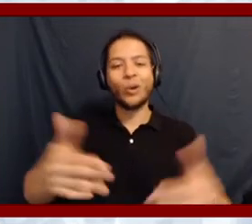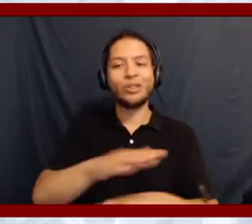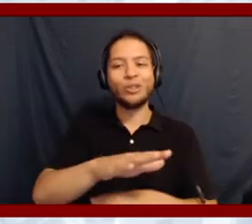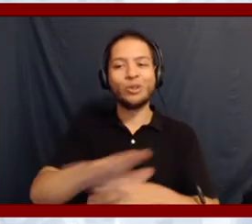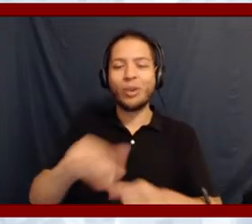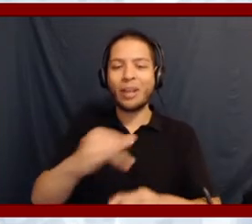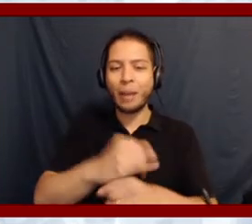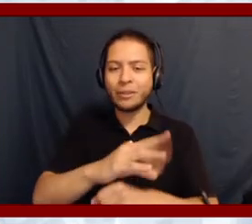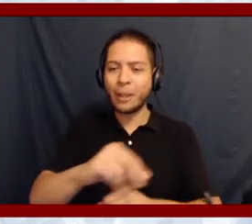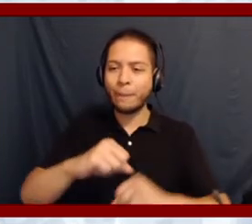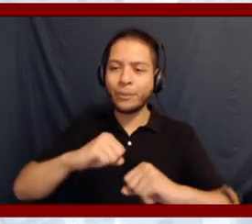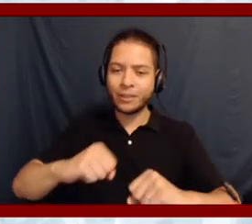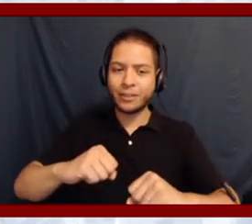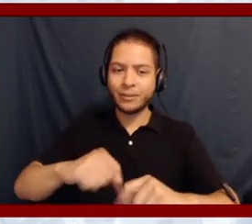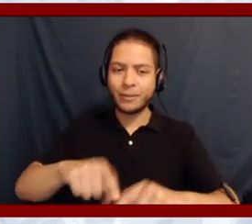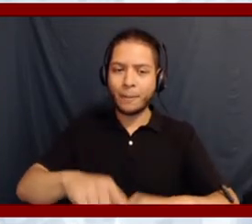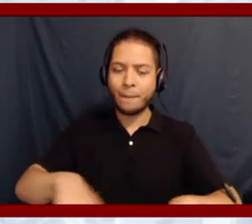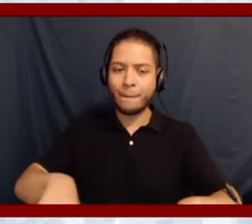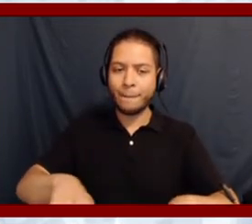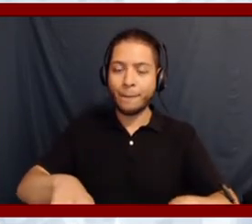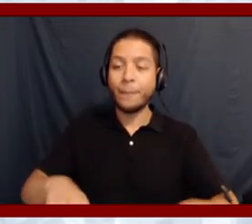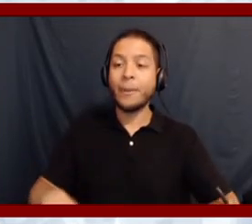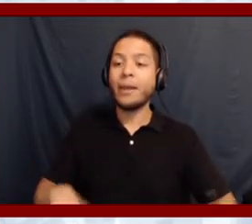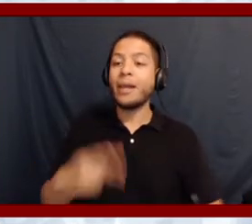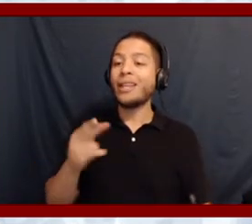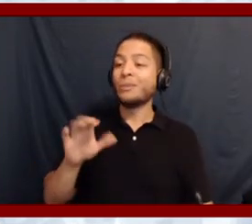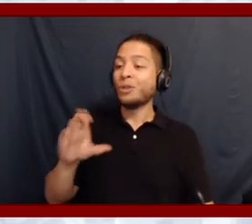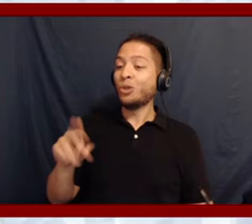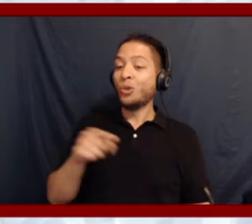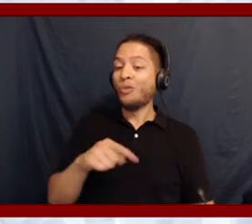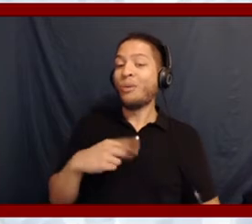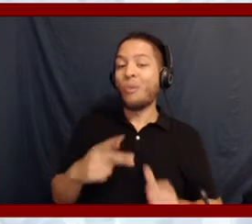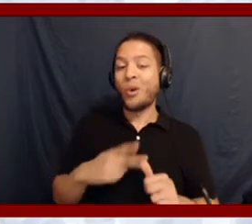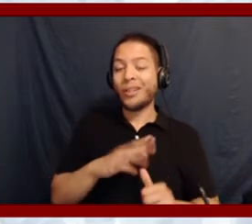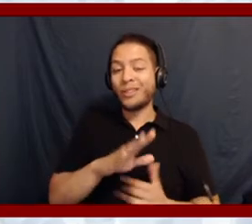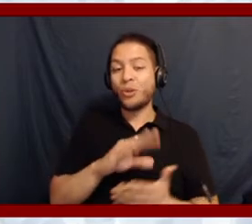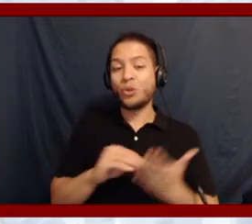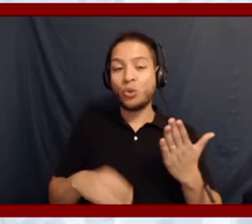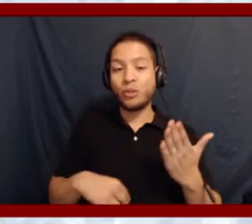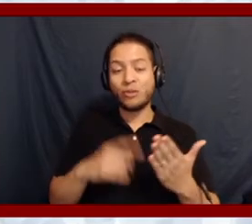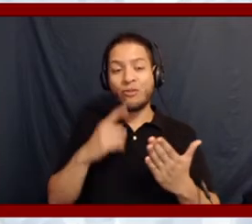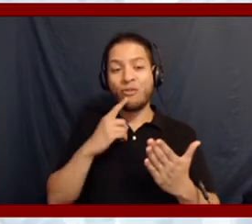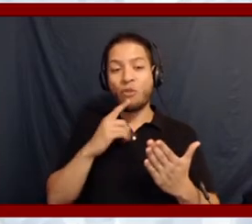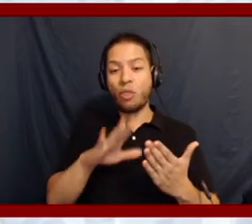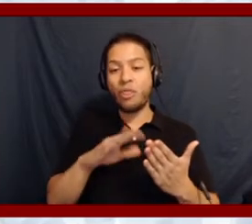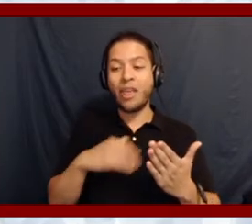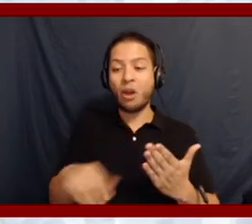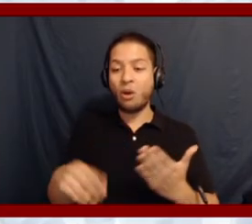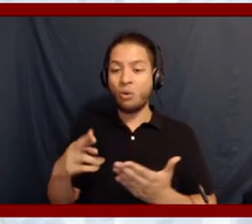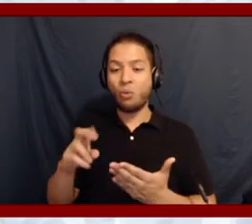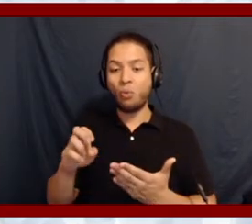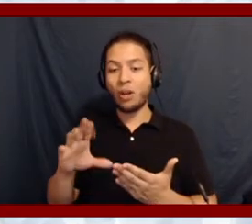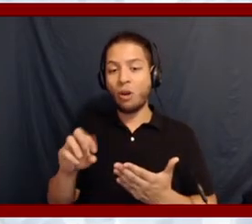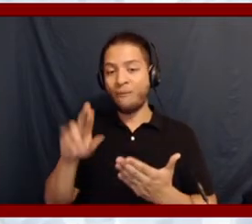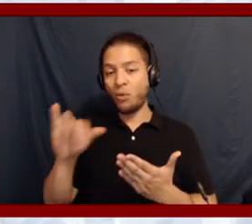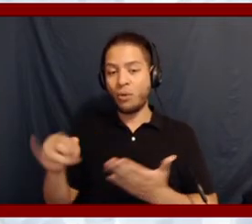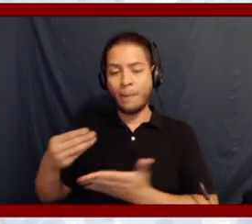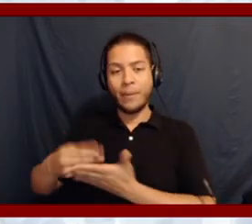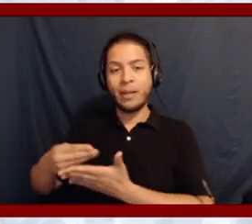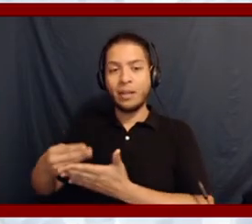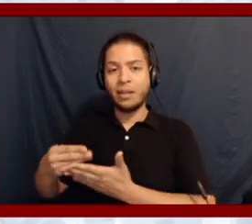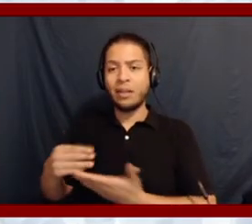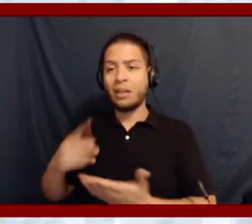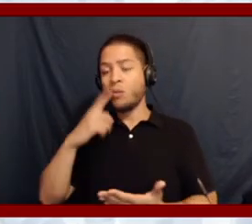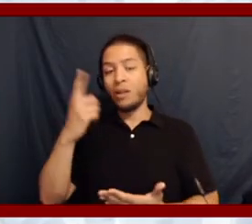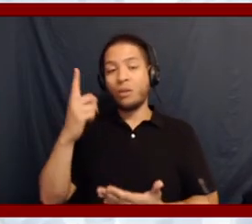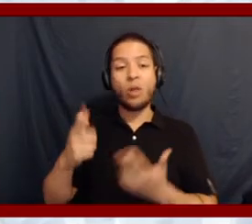HBCUs have prioritized students in recovery efforts. You've used COVID recovery funds, the largest single federal investment, to expand